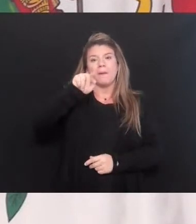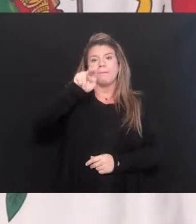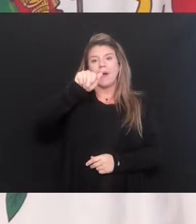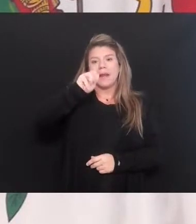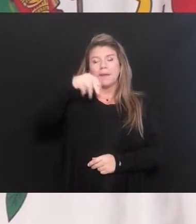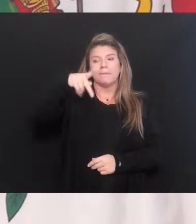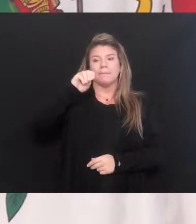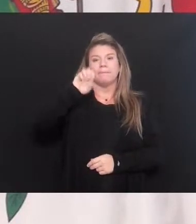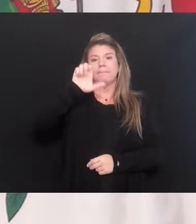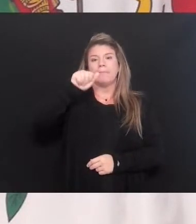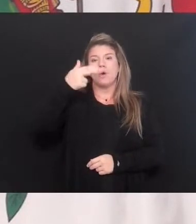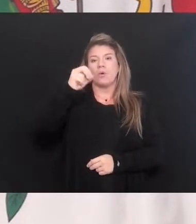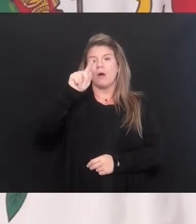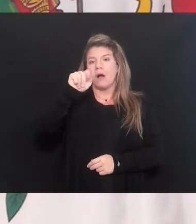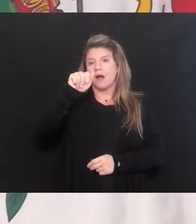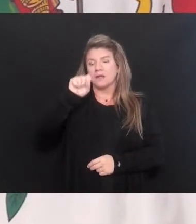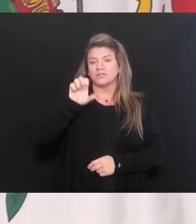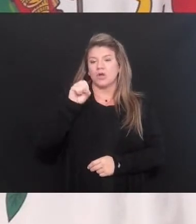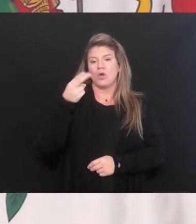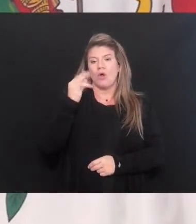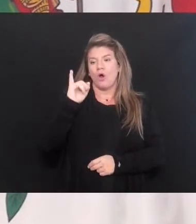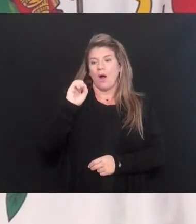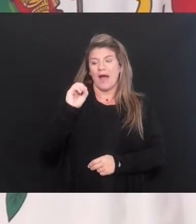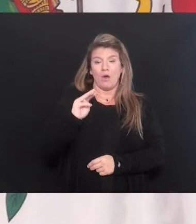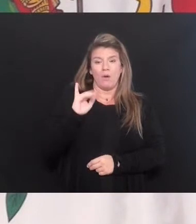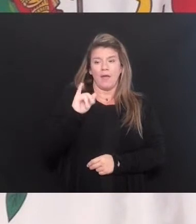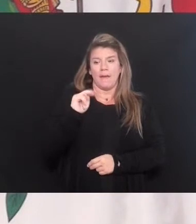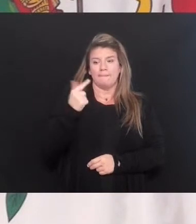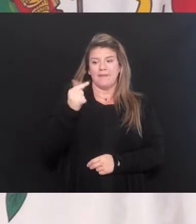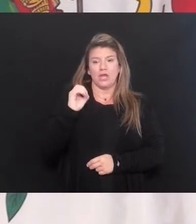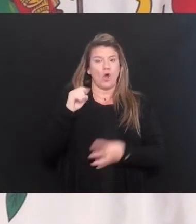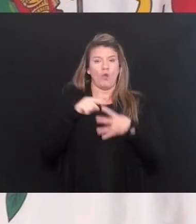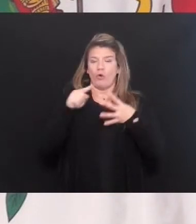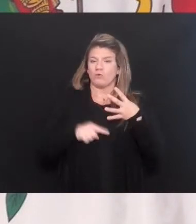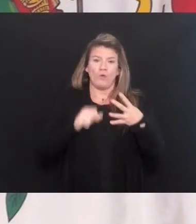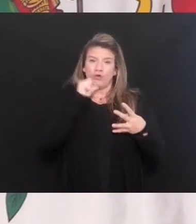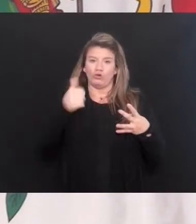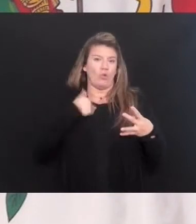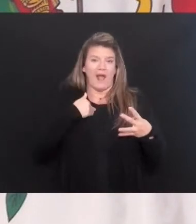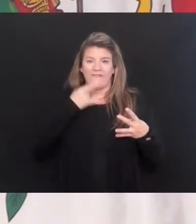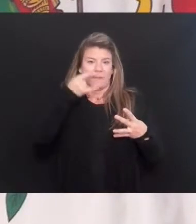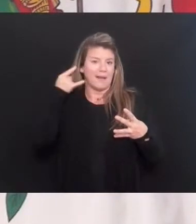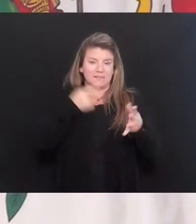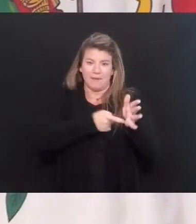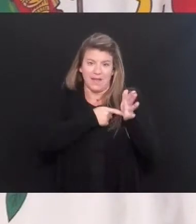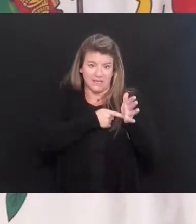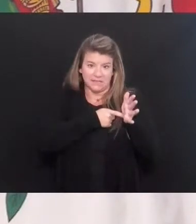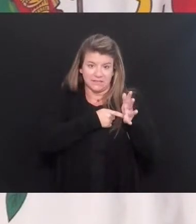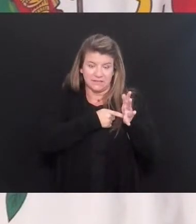Pocahontas, Ohio, and Mingo are the only 4 that don't have a mask mandate.